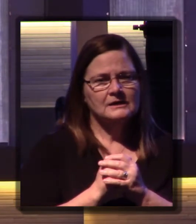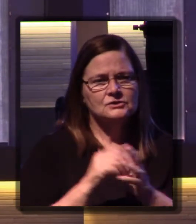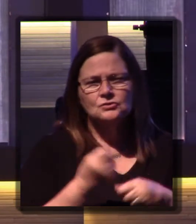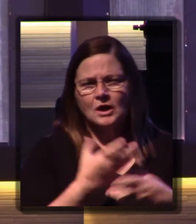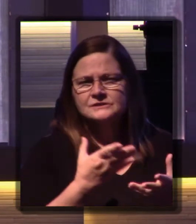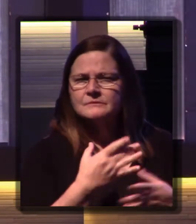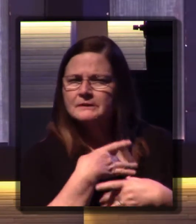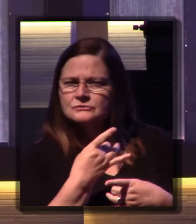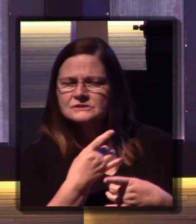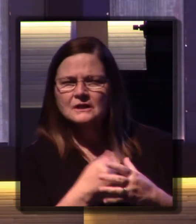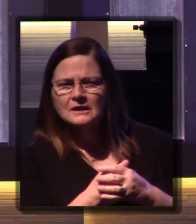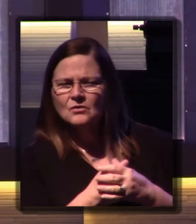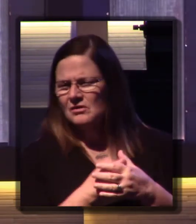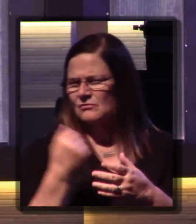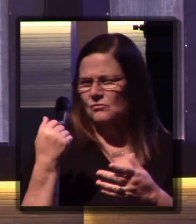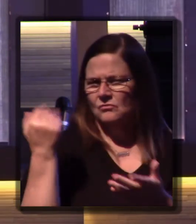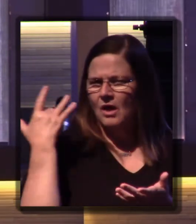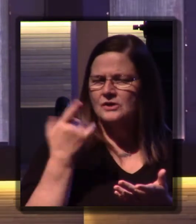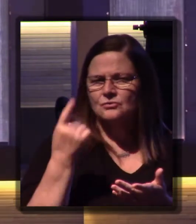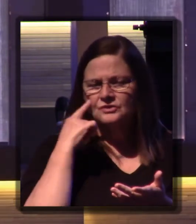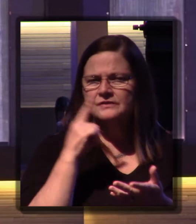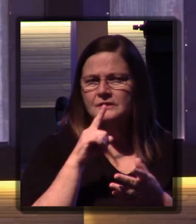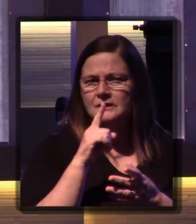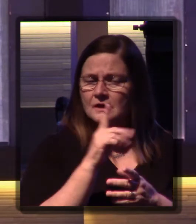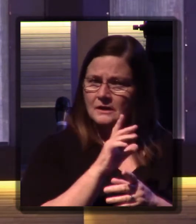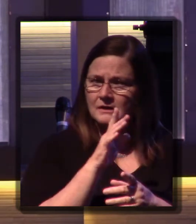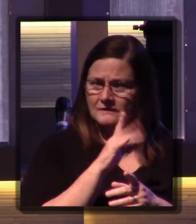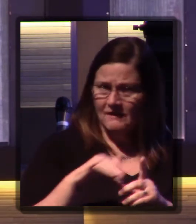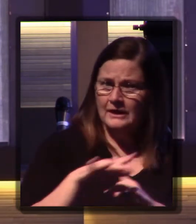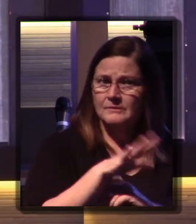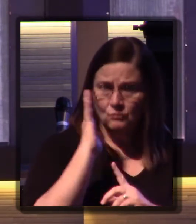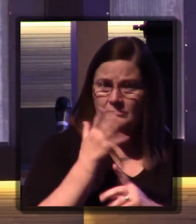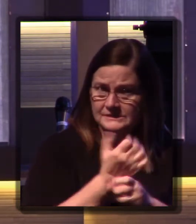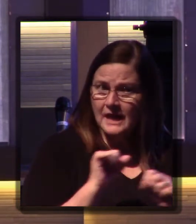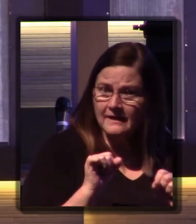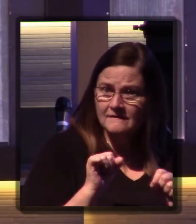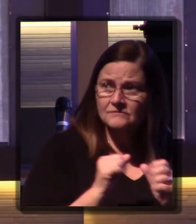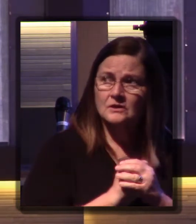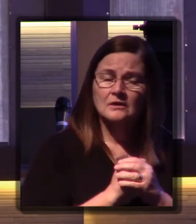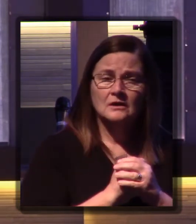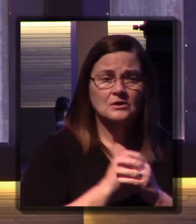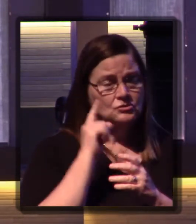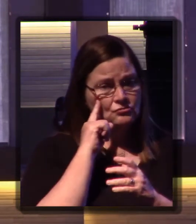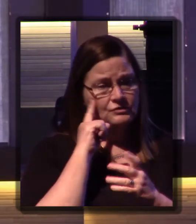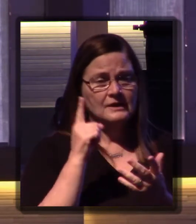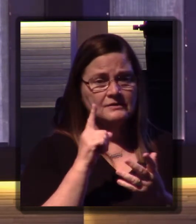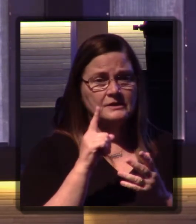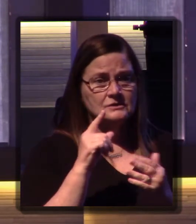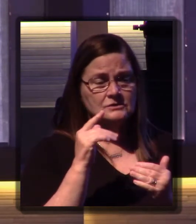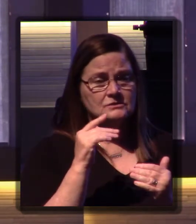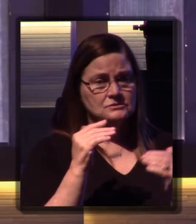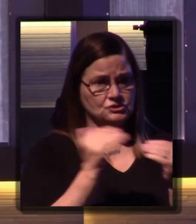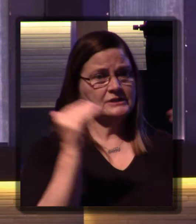so they'll wonder, well, what is that? Wait a minute, you think that the environment will be saved? You think that